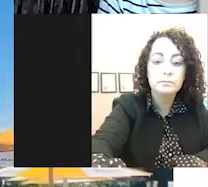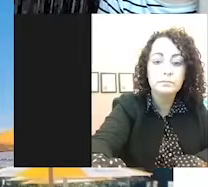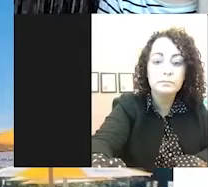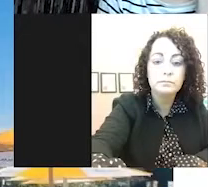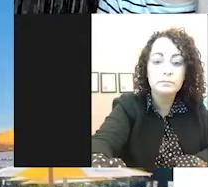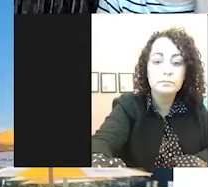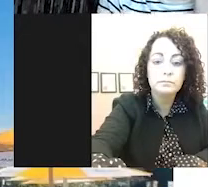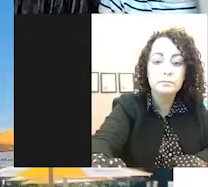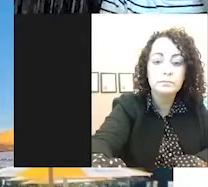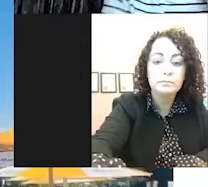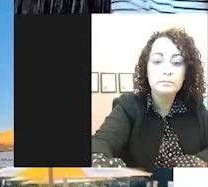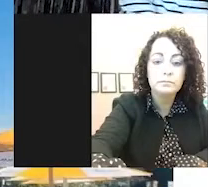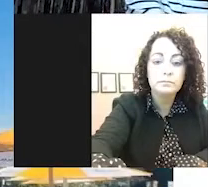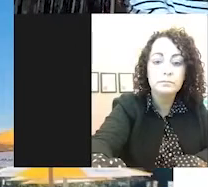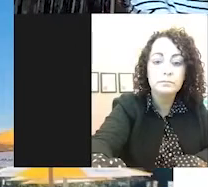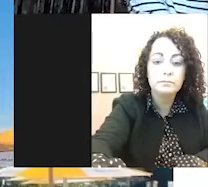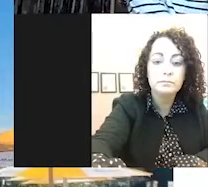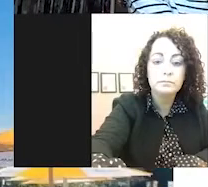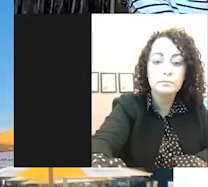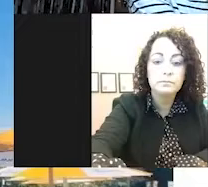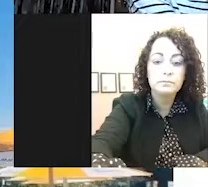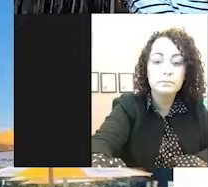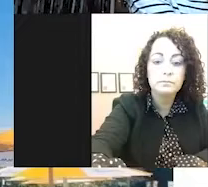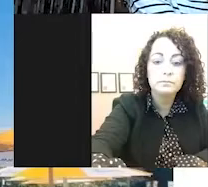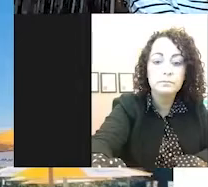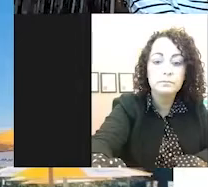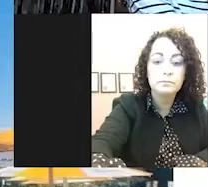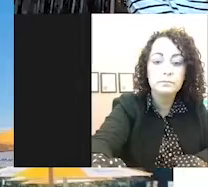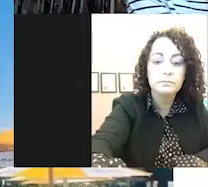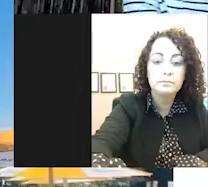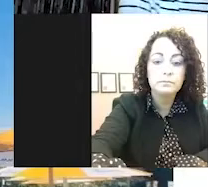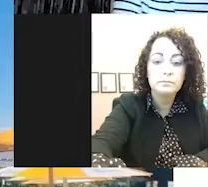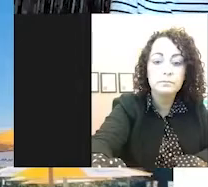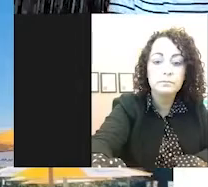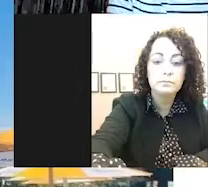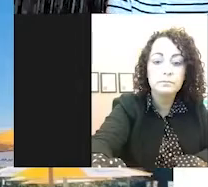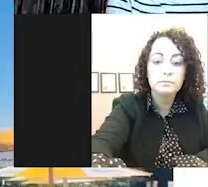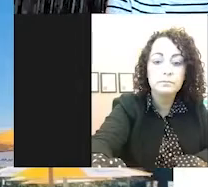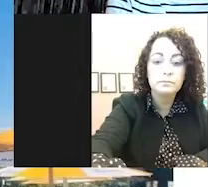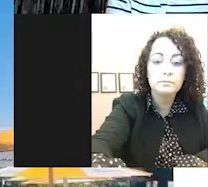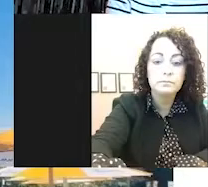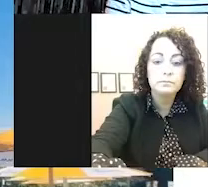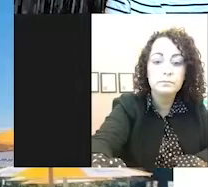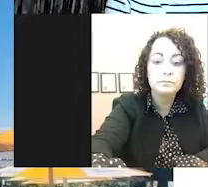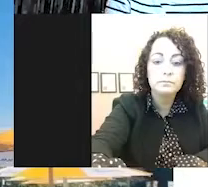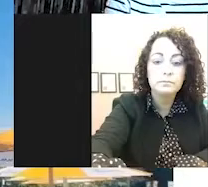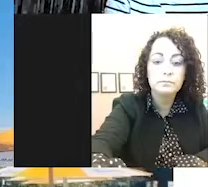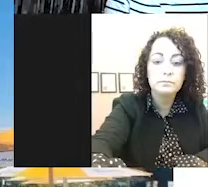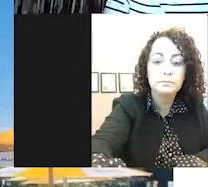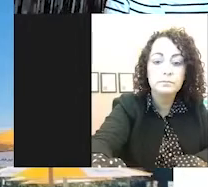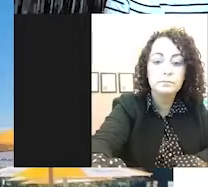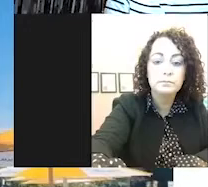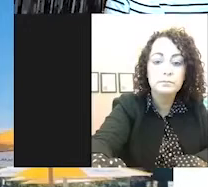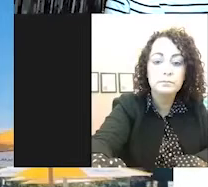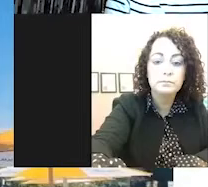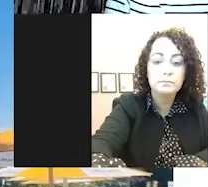Currently within the city core, we're looking at, I suppose, the current work that we've done is obviously on the pedestrianisation, the farmers markets,